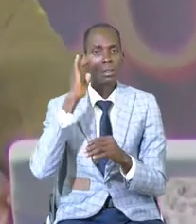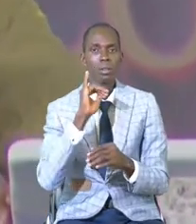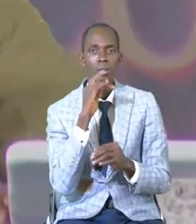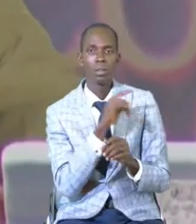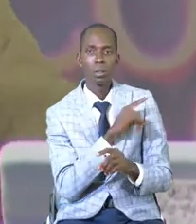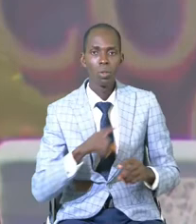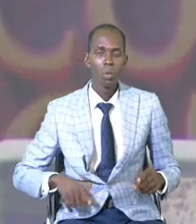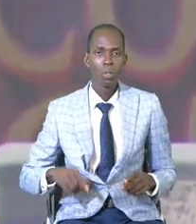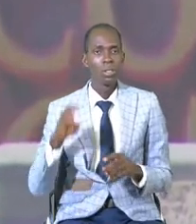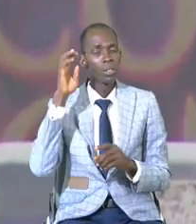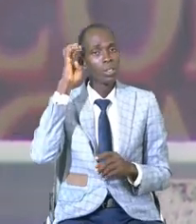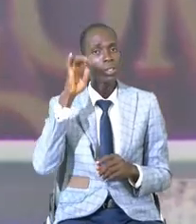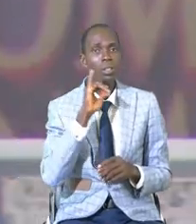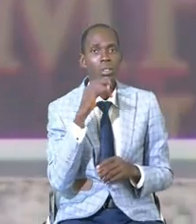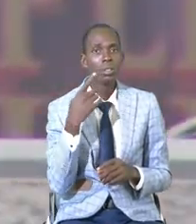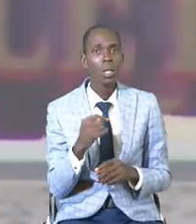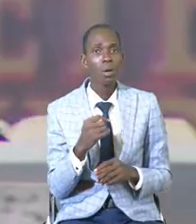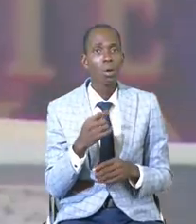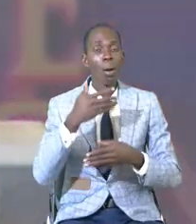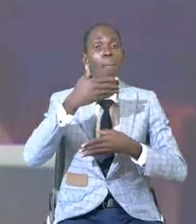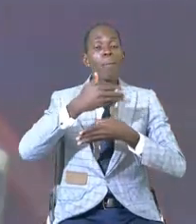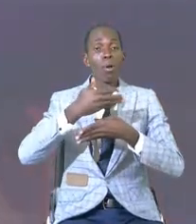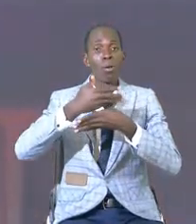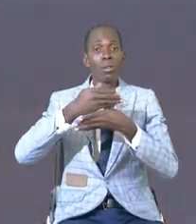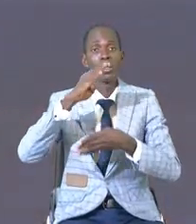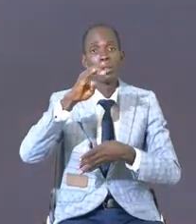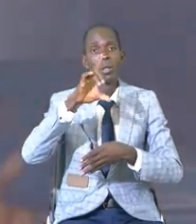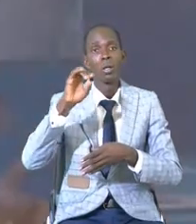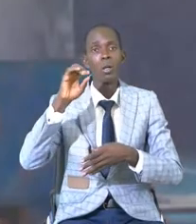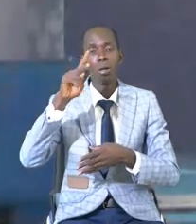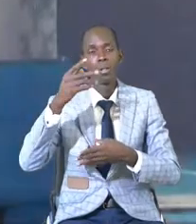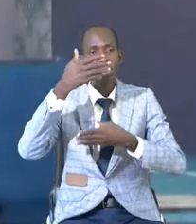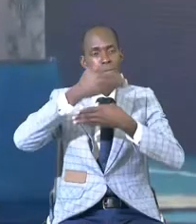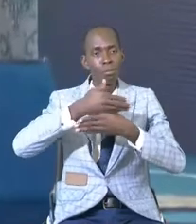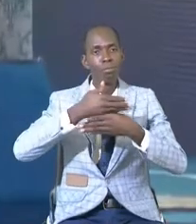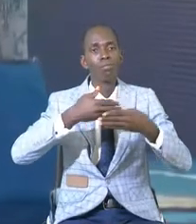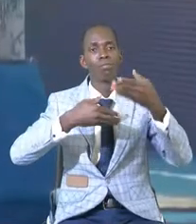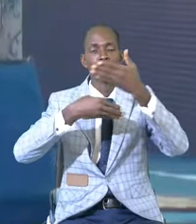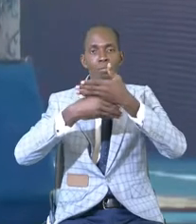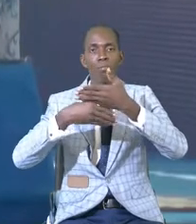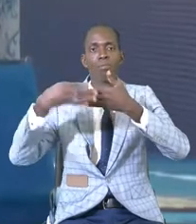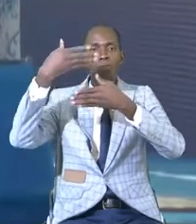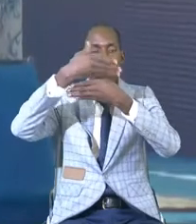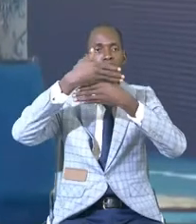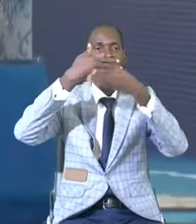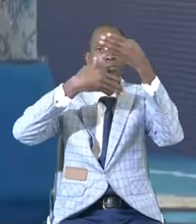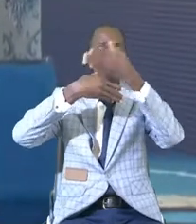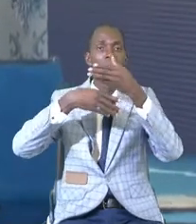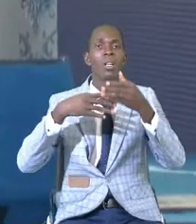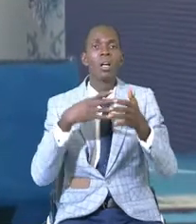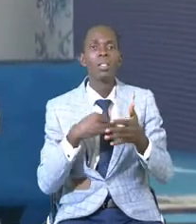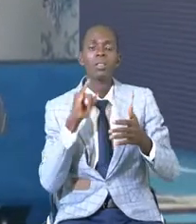block, she is a block, she is a block. And then each of those blocks are brought in the appropriate place